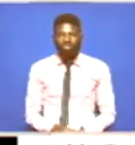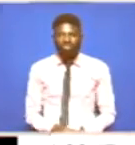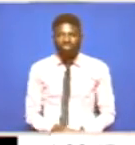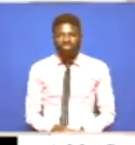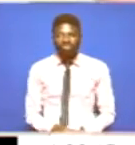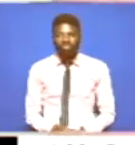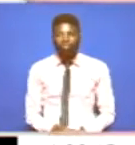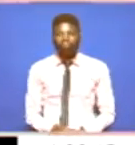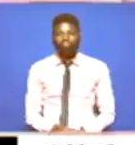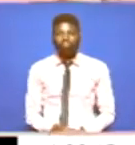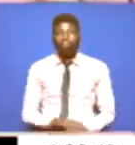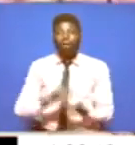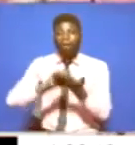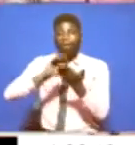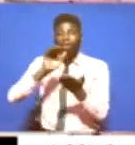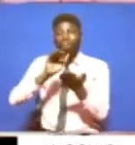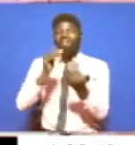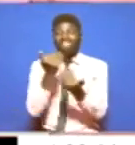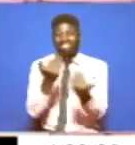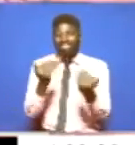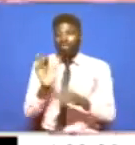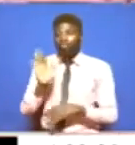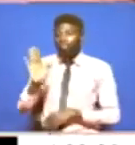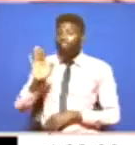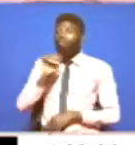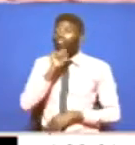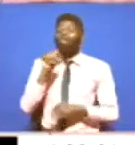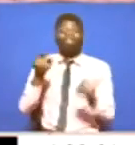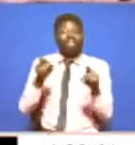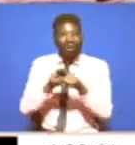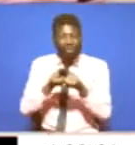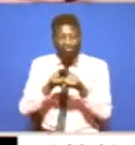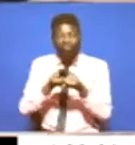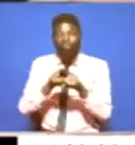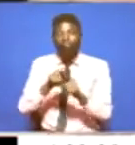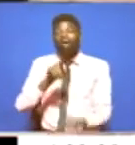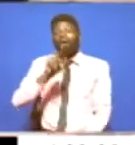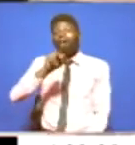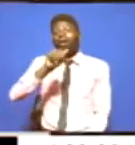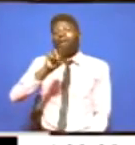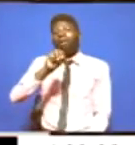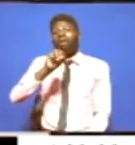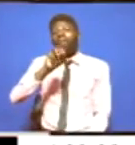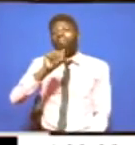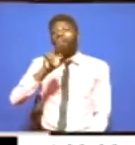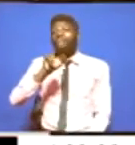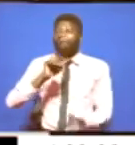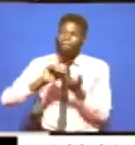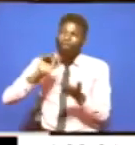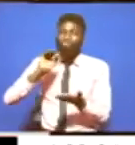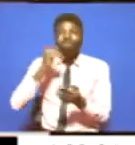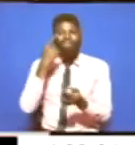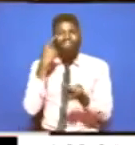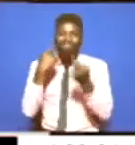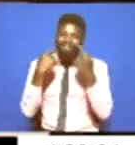Unlike most children his age, four-year-old Bonfas Kamau spends most of his days crying in pain.